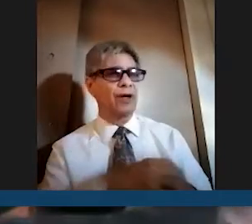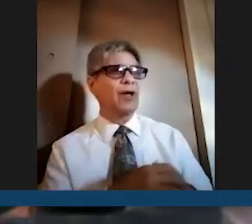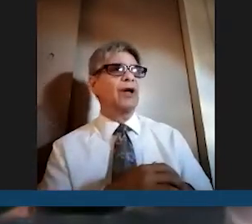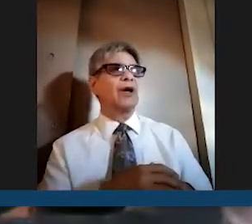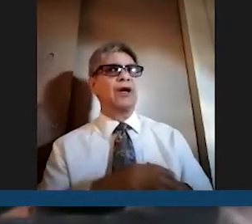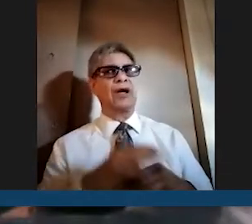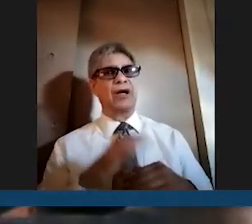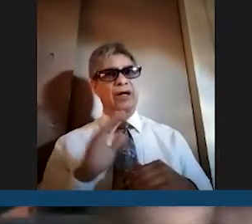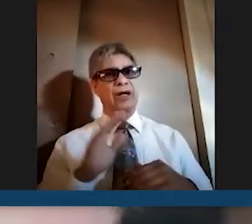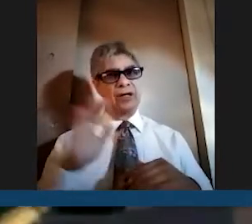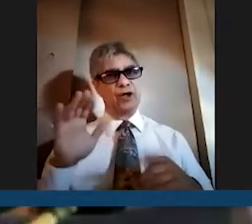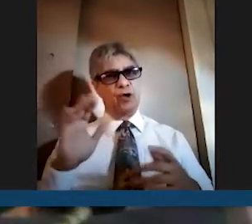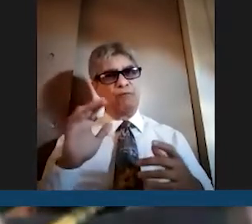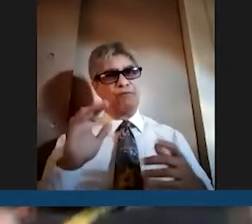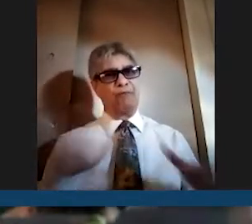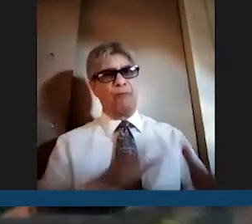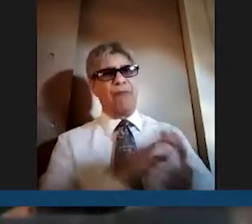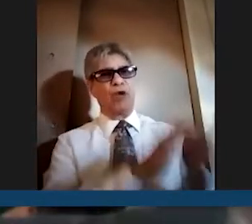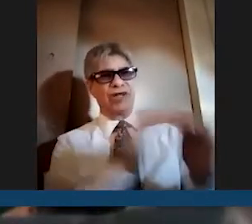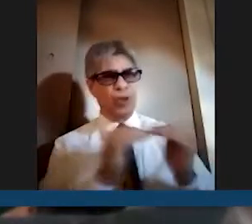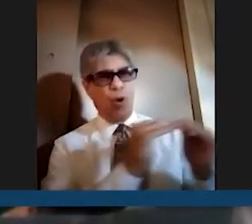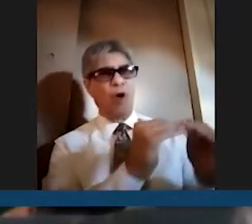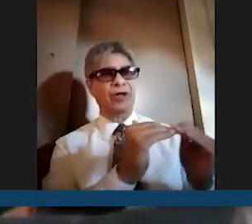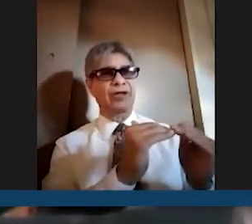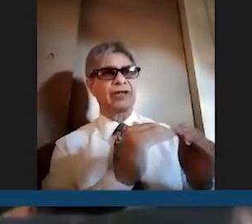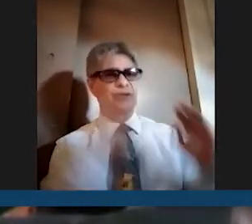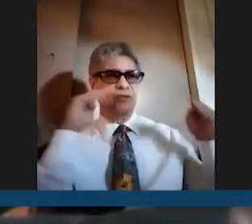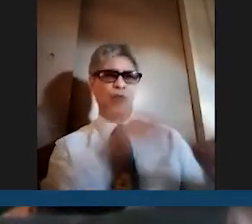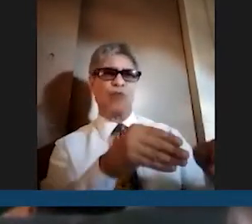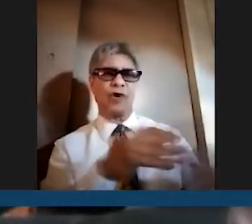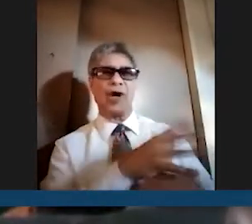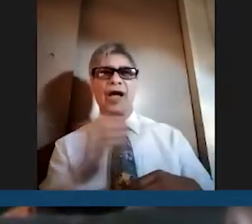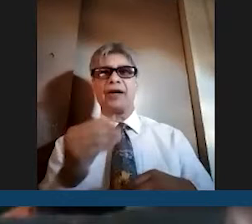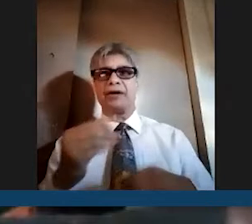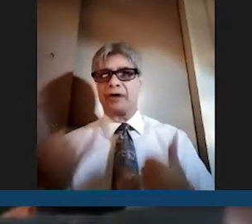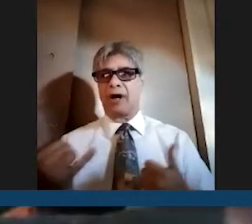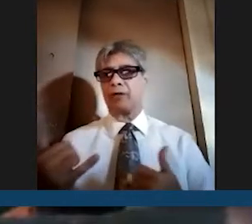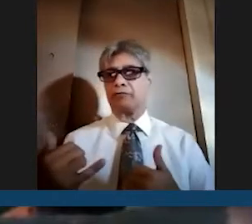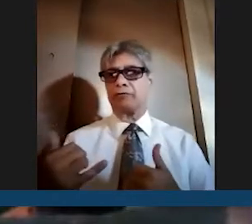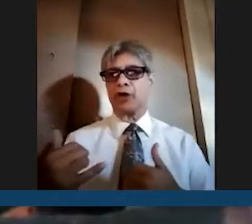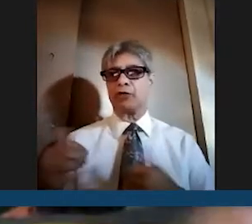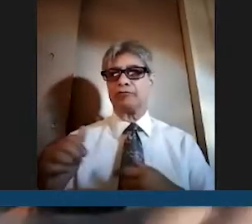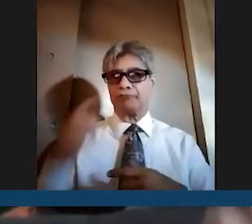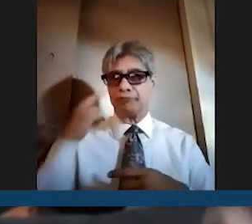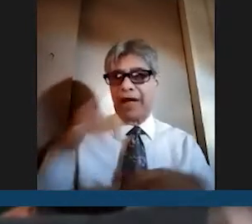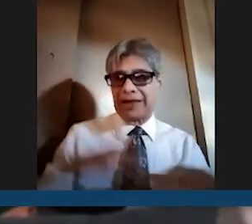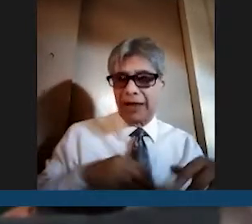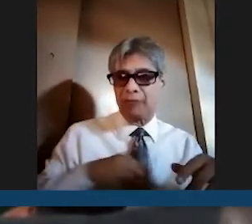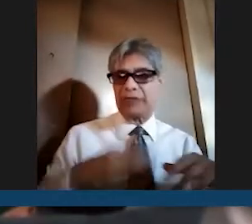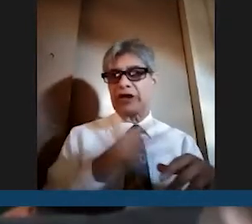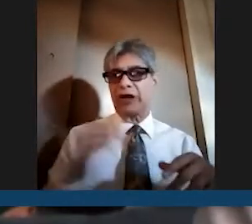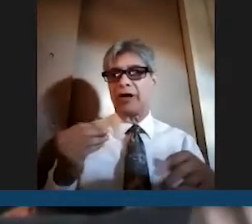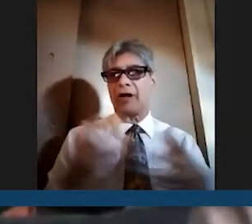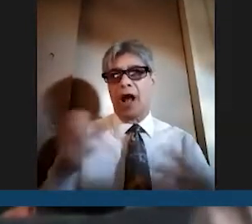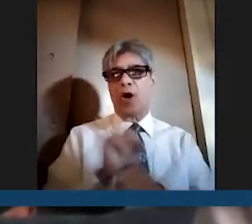is around marriage equality. And I think now looking to trans acceptance. So there's been a lot of great work done, both by Equality California, as